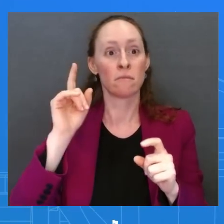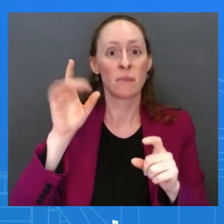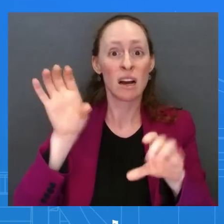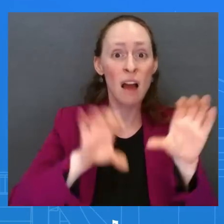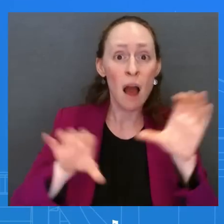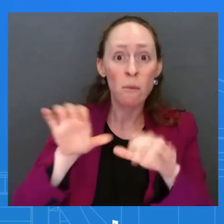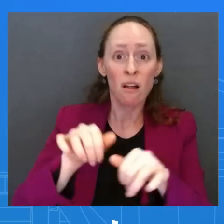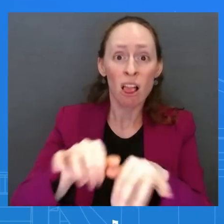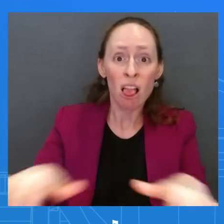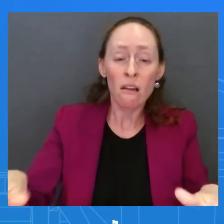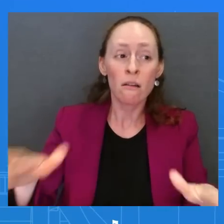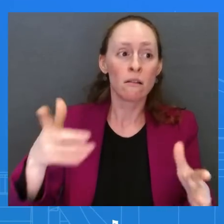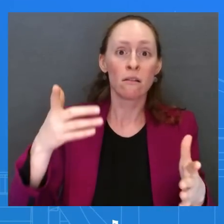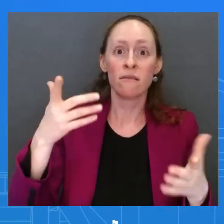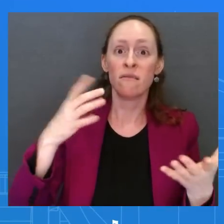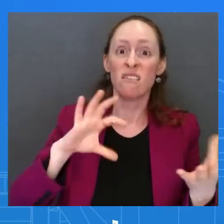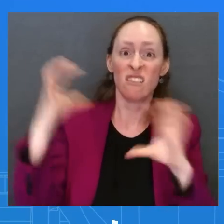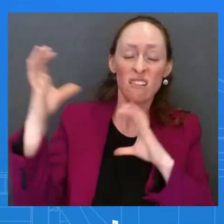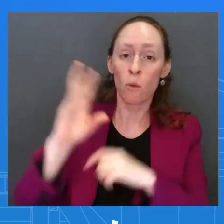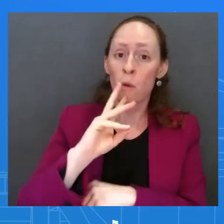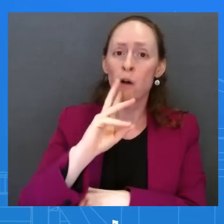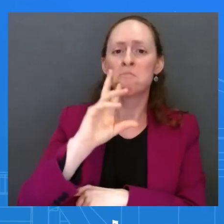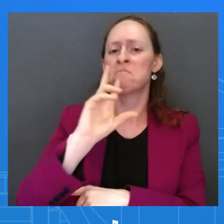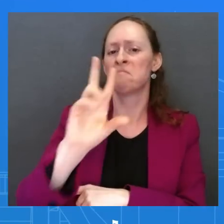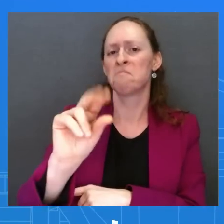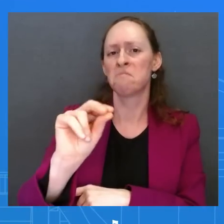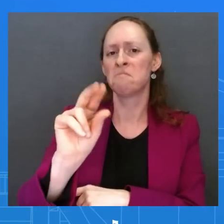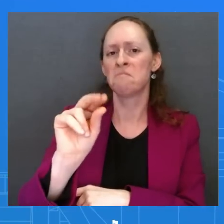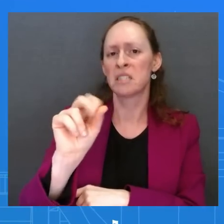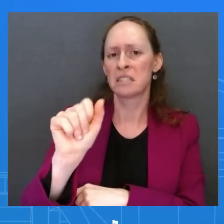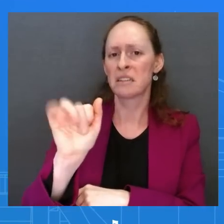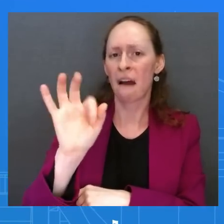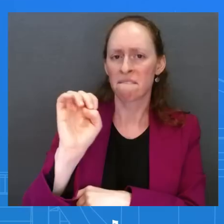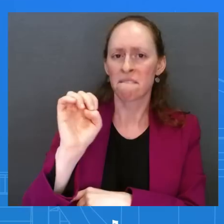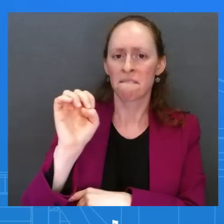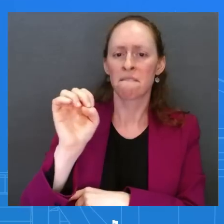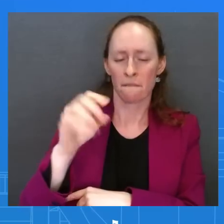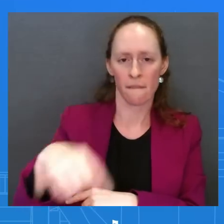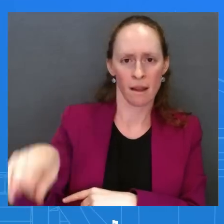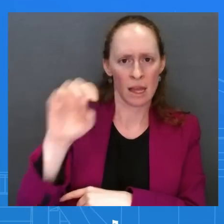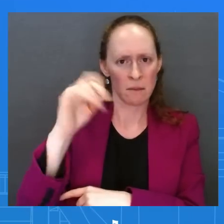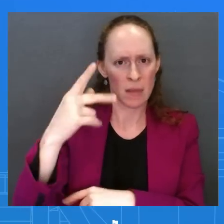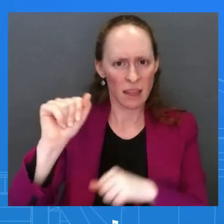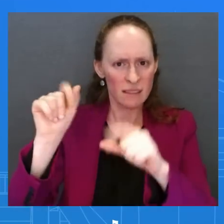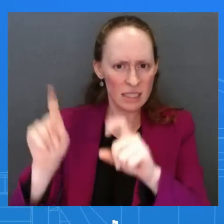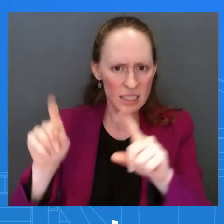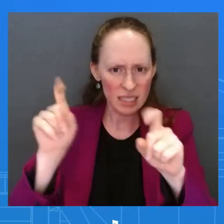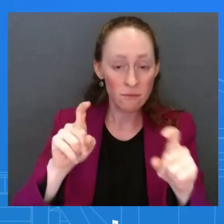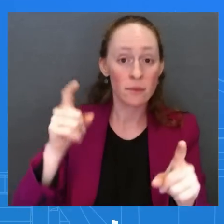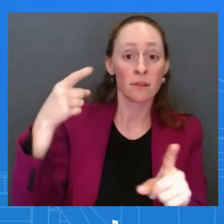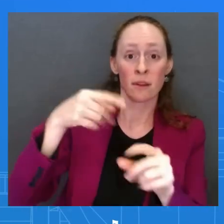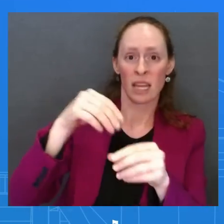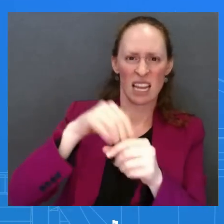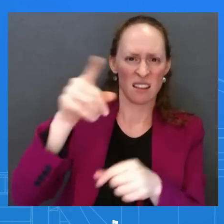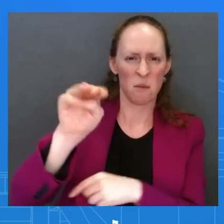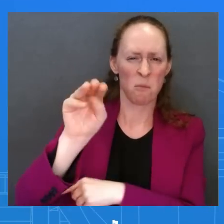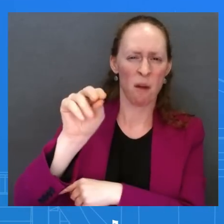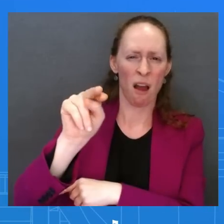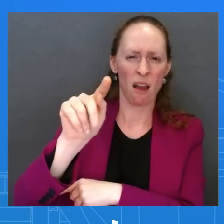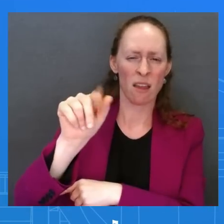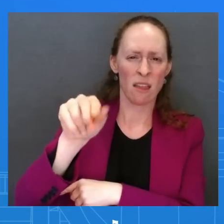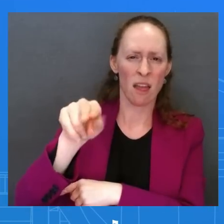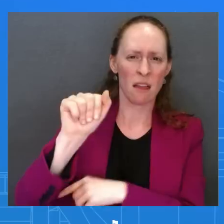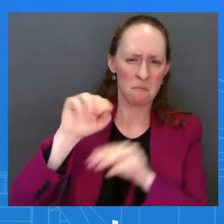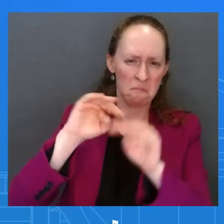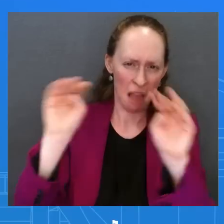to the state of Montana. EPA, Montana DEQ, and Montana Rail Link are actively monitoring water quality, and